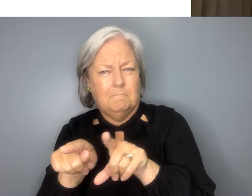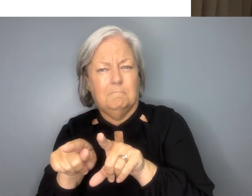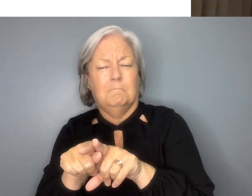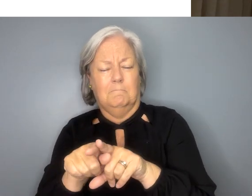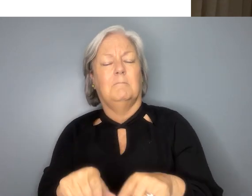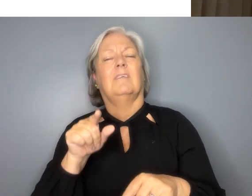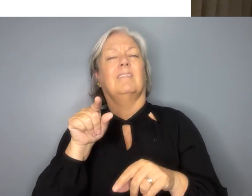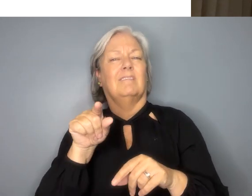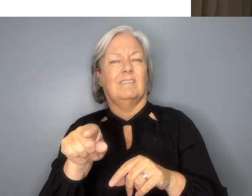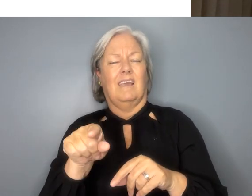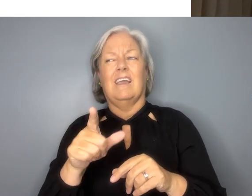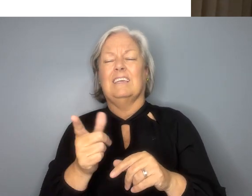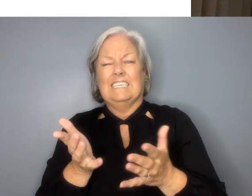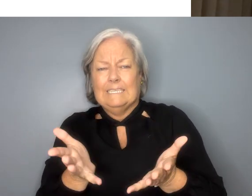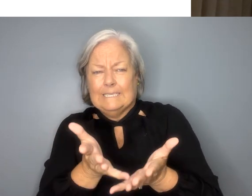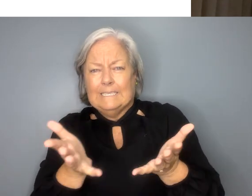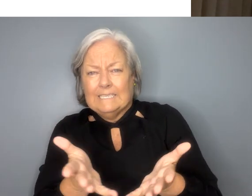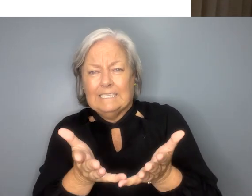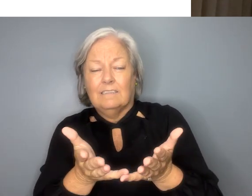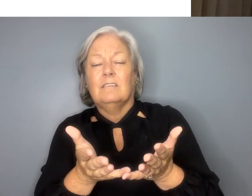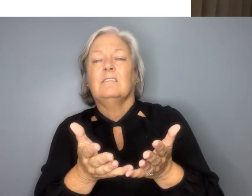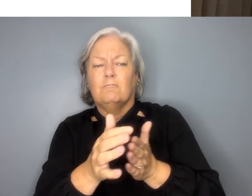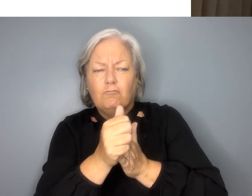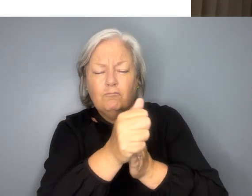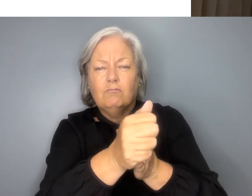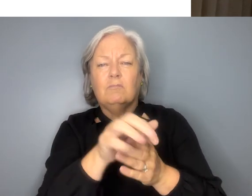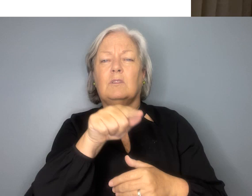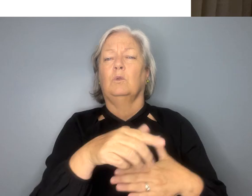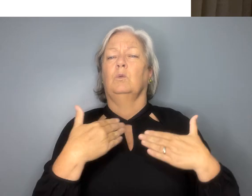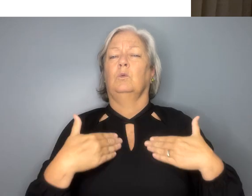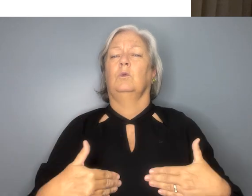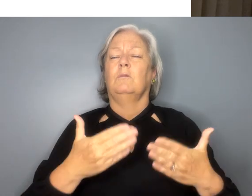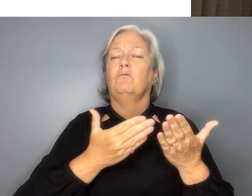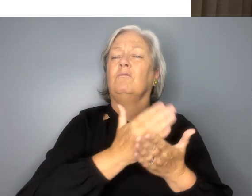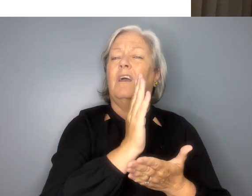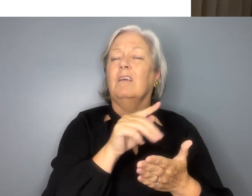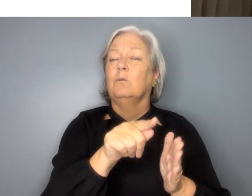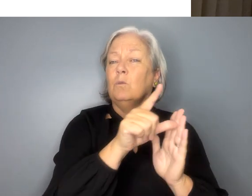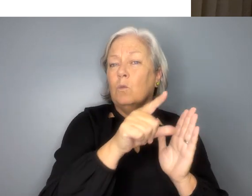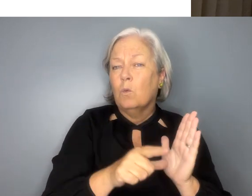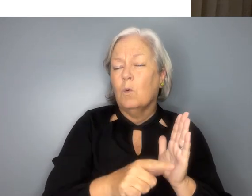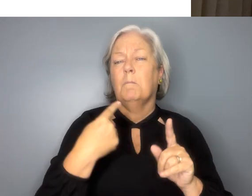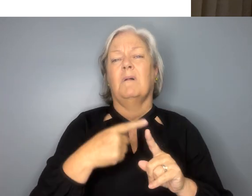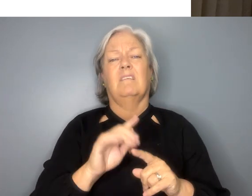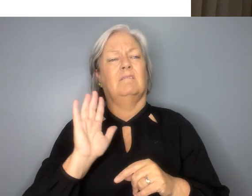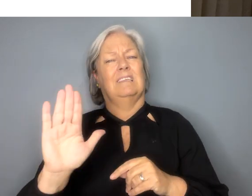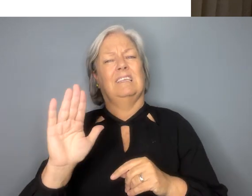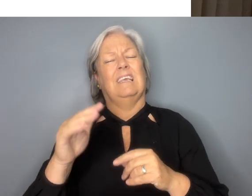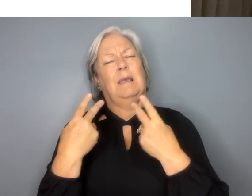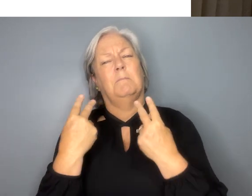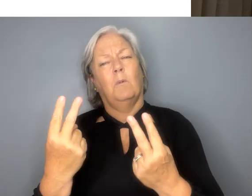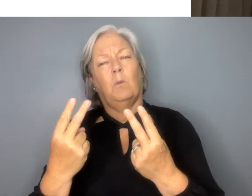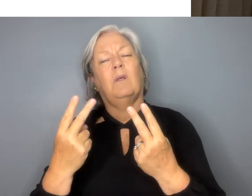that facilitate the progress of human rights law and the protection of human rights and fundamental